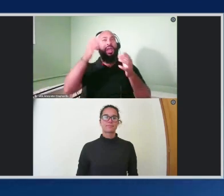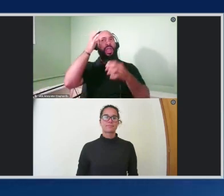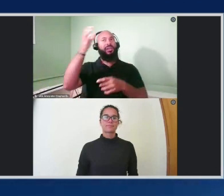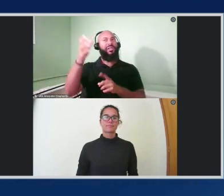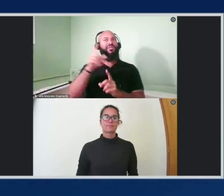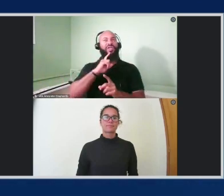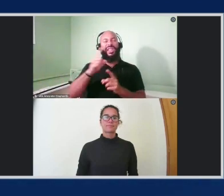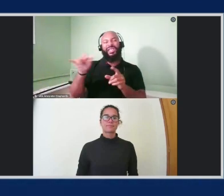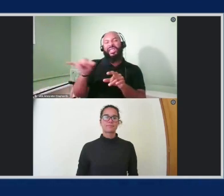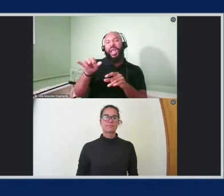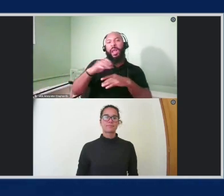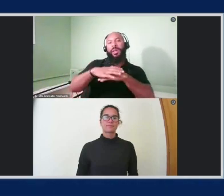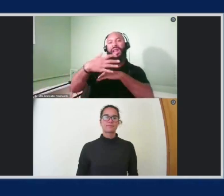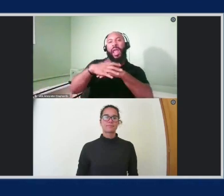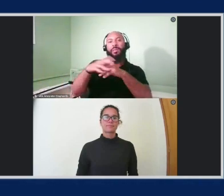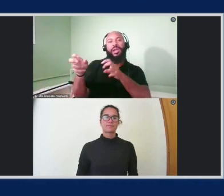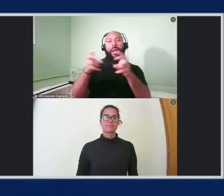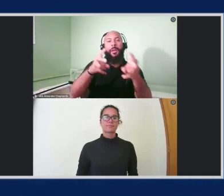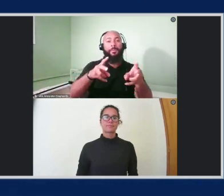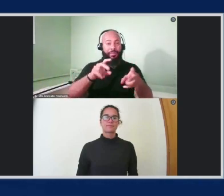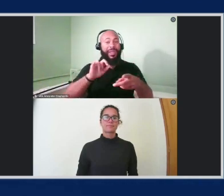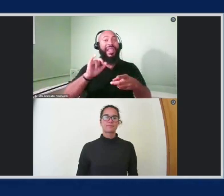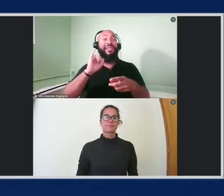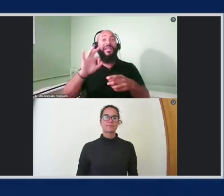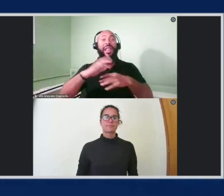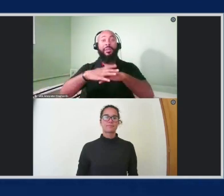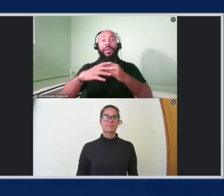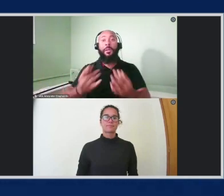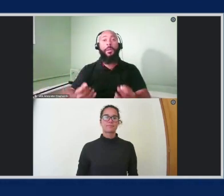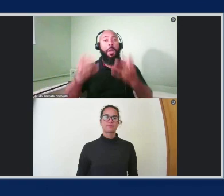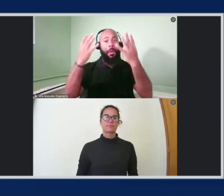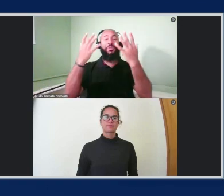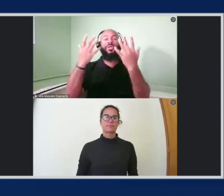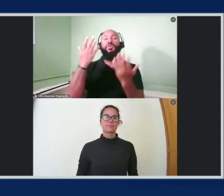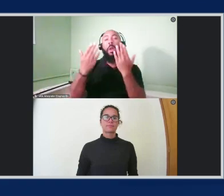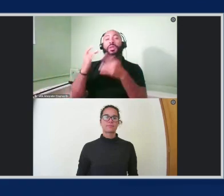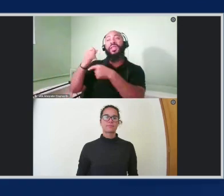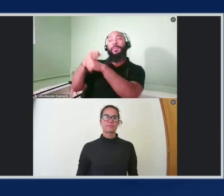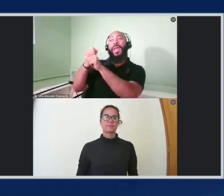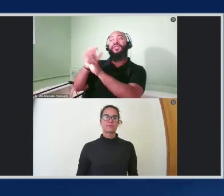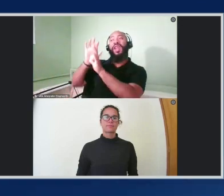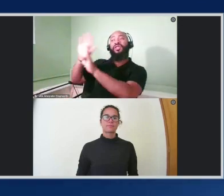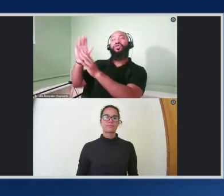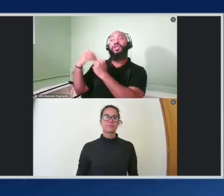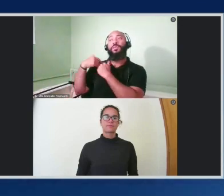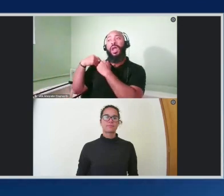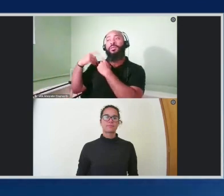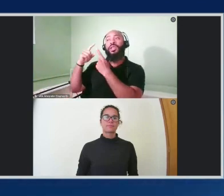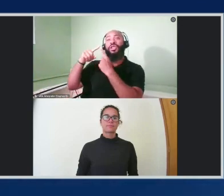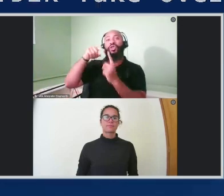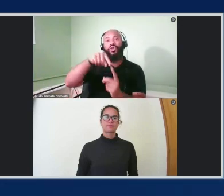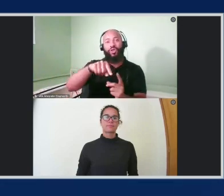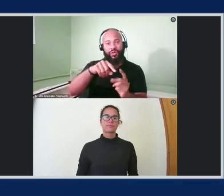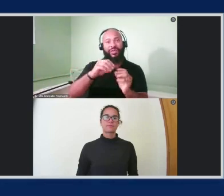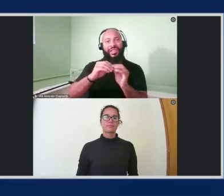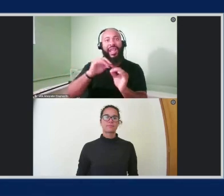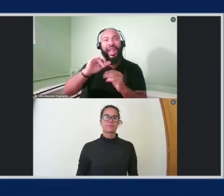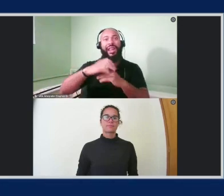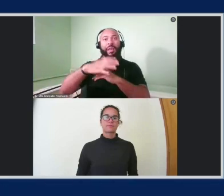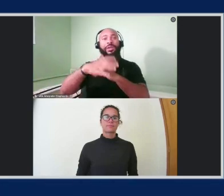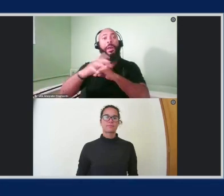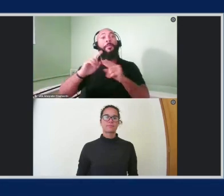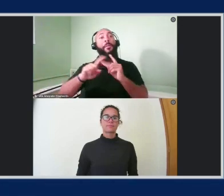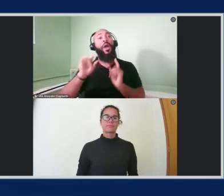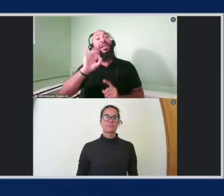a laptop bursts into flames, it's probably the manufacturer's fault in terms of that laptop. But if you've done something, downloaded something on that